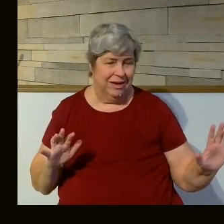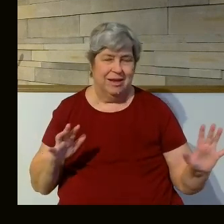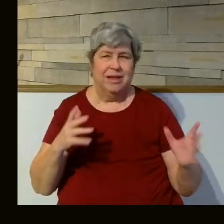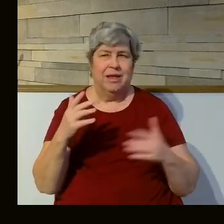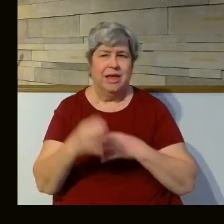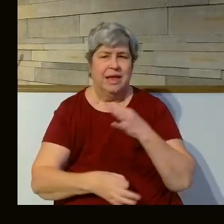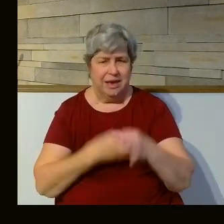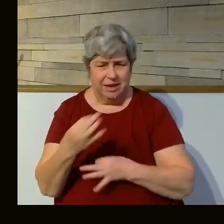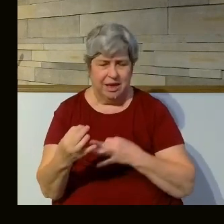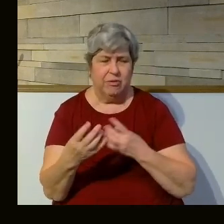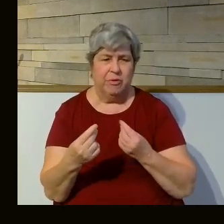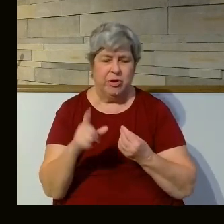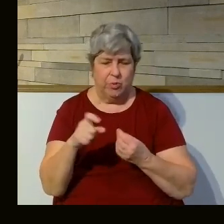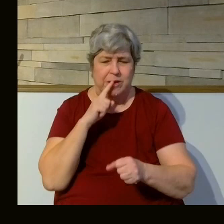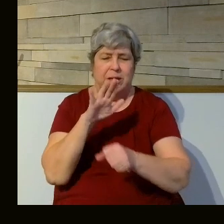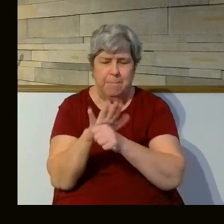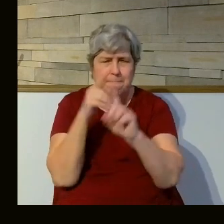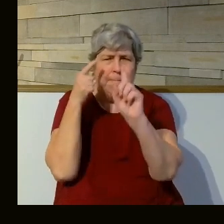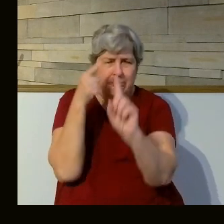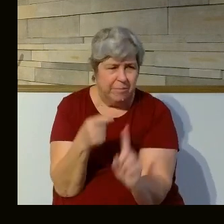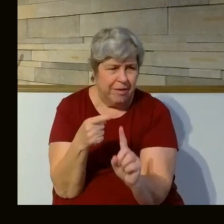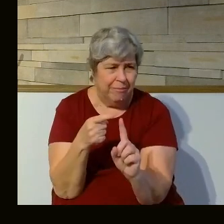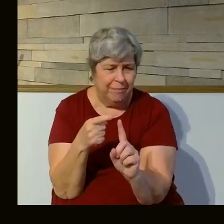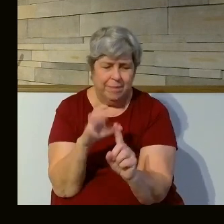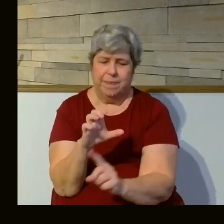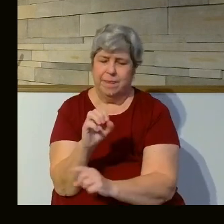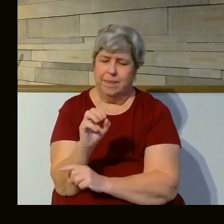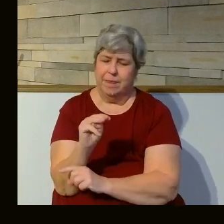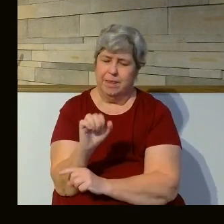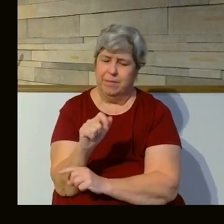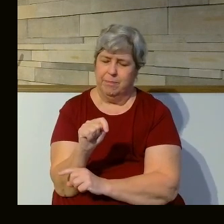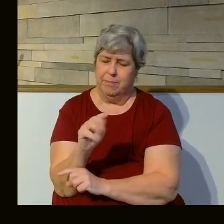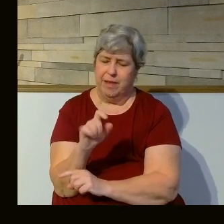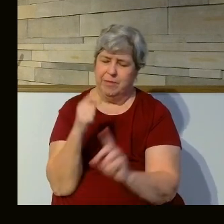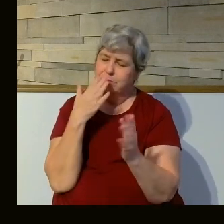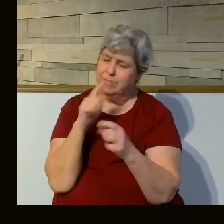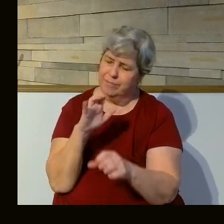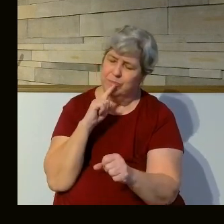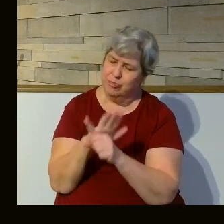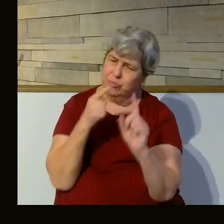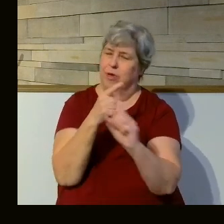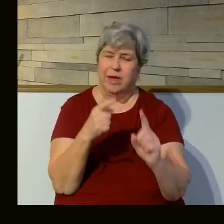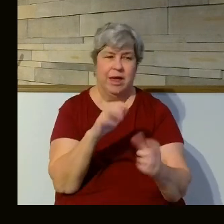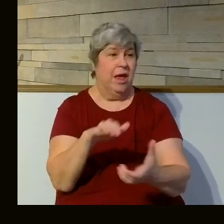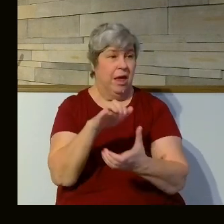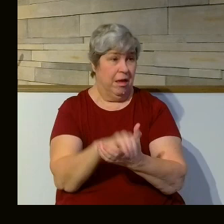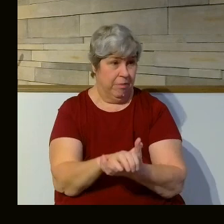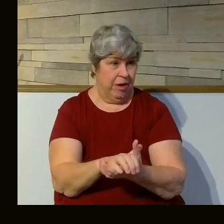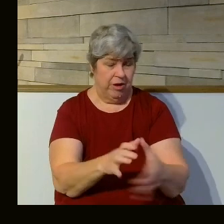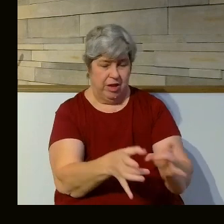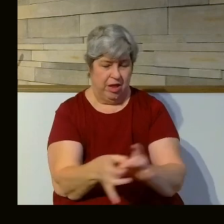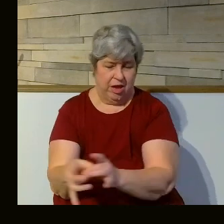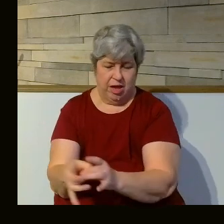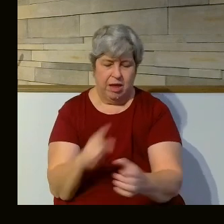What we need, folks, is commitment, isn't it? That's what we need. Marriage is a covenant. It's a union between a male and